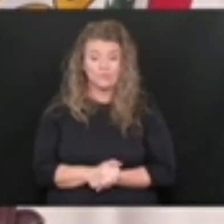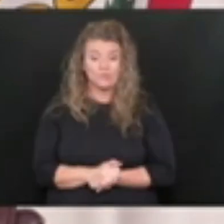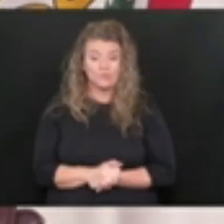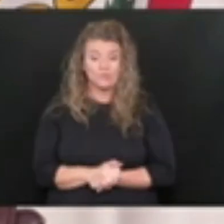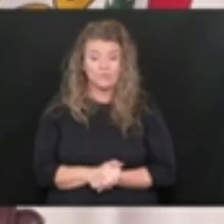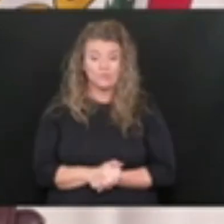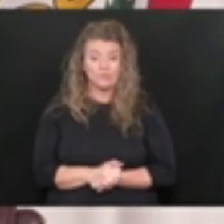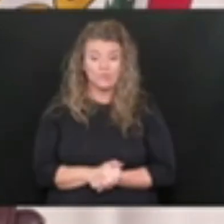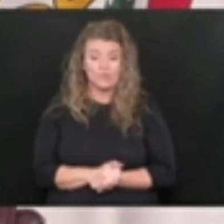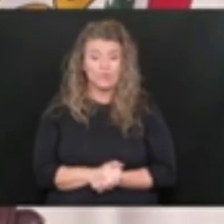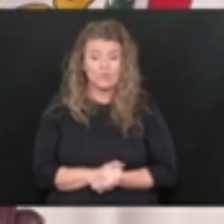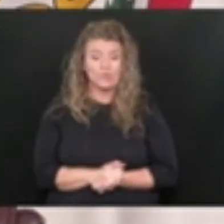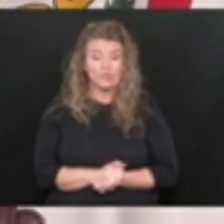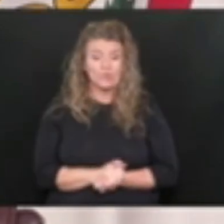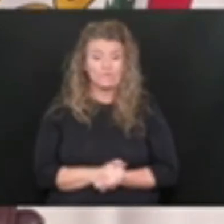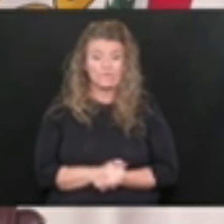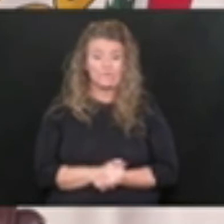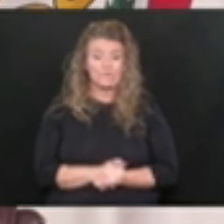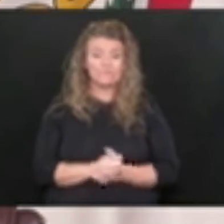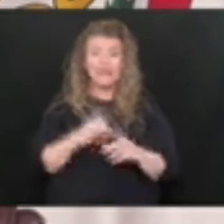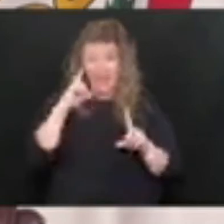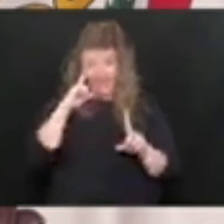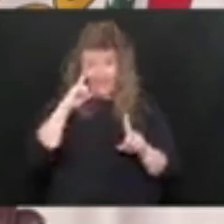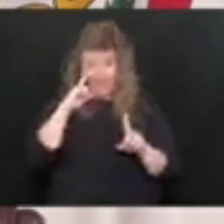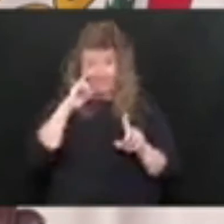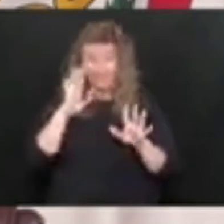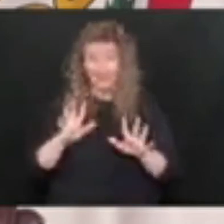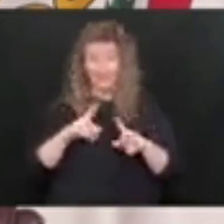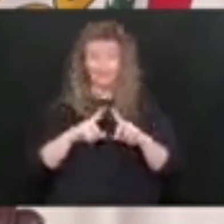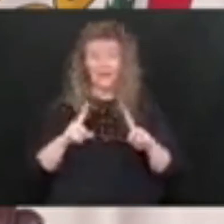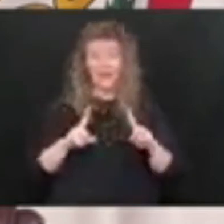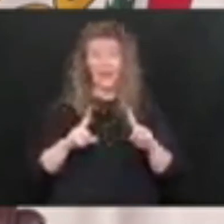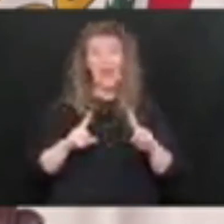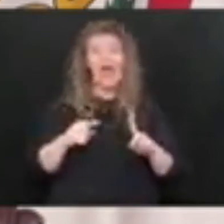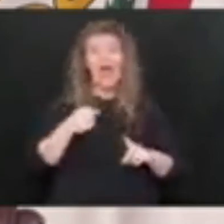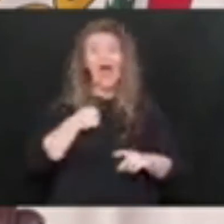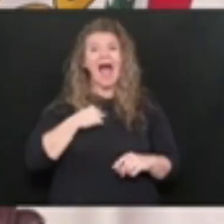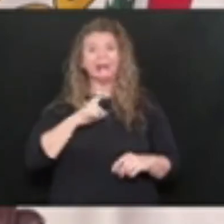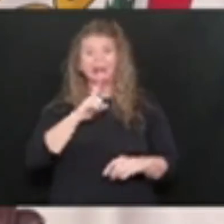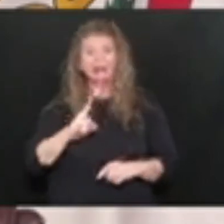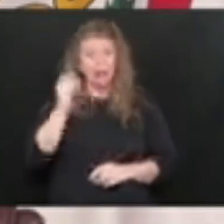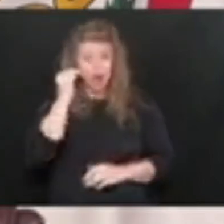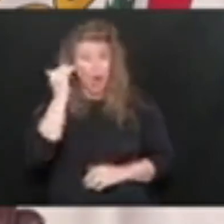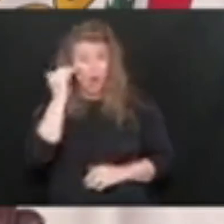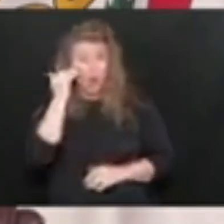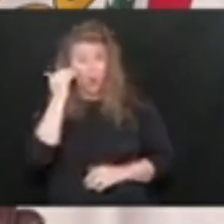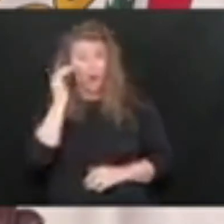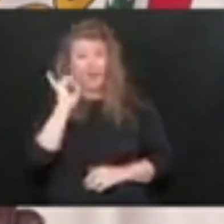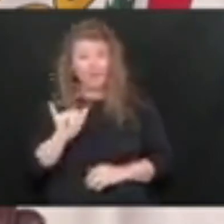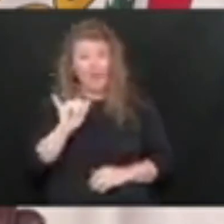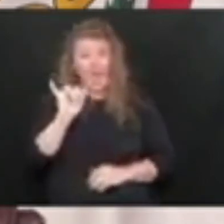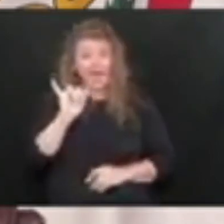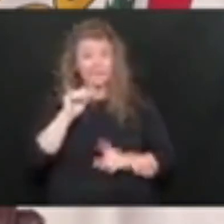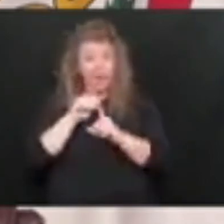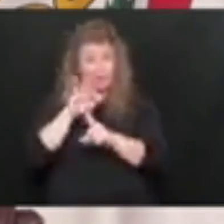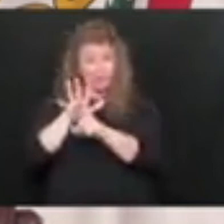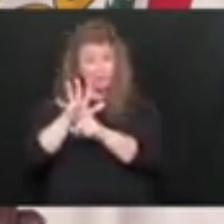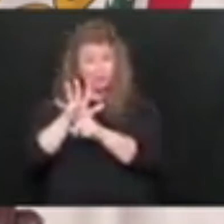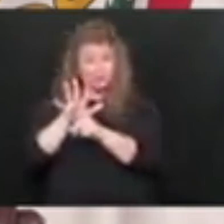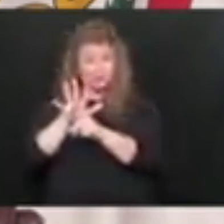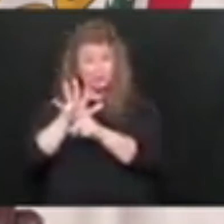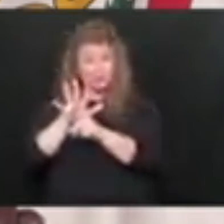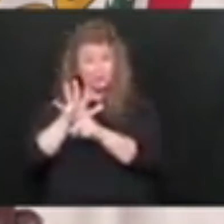I think, but Mark, I do know this, that of that population,